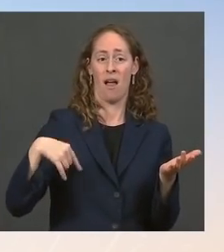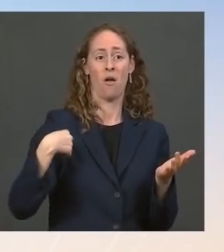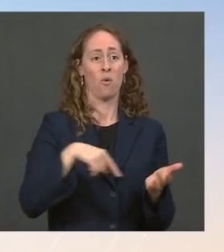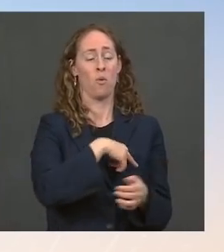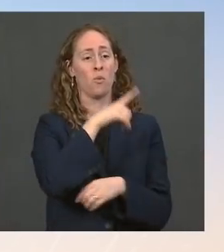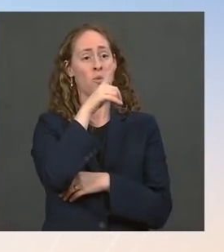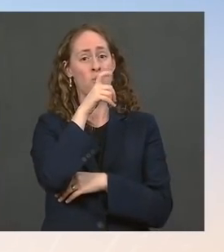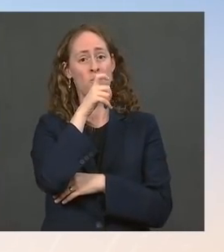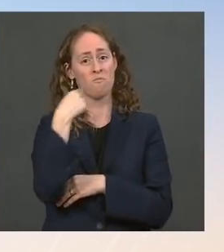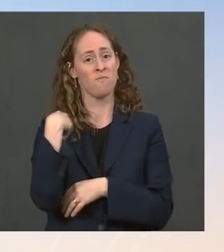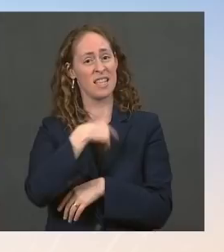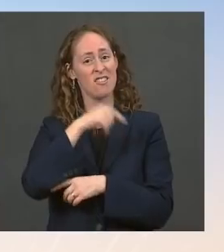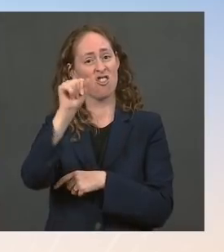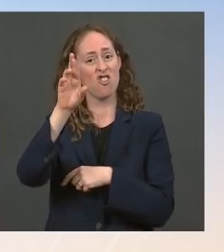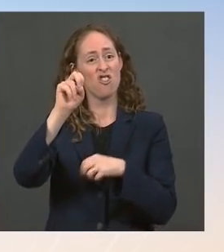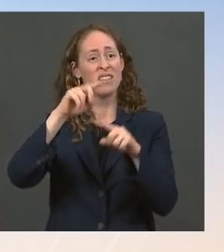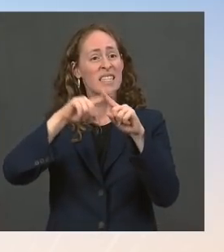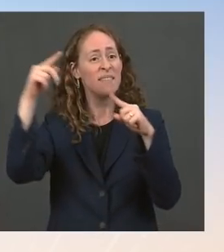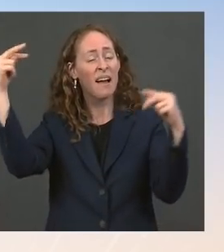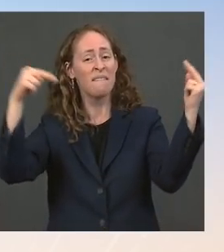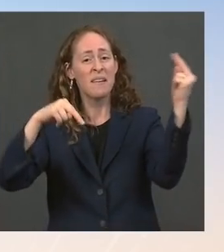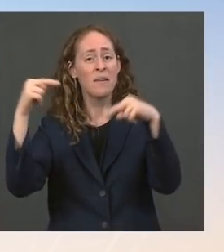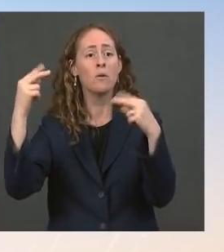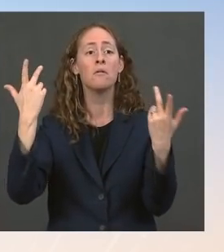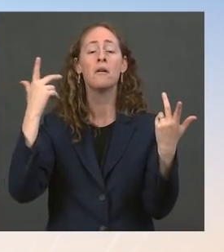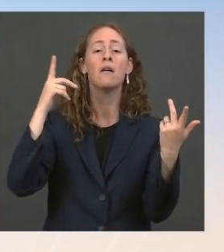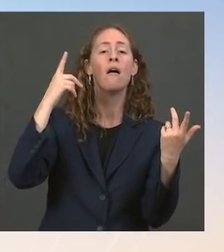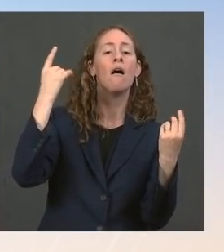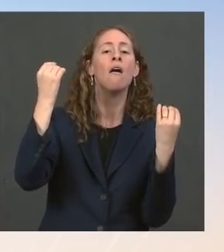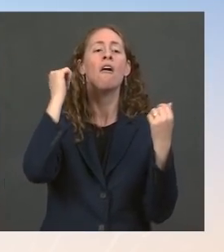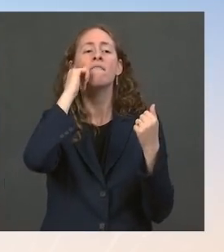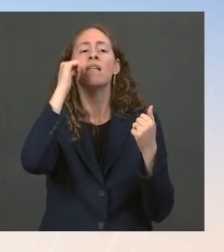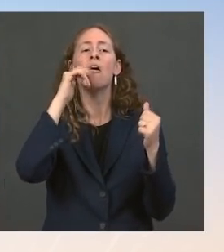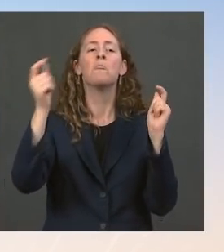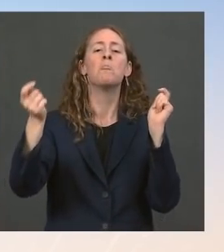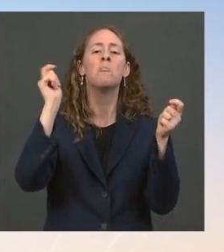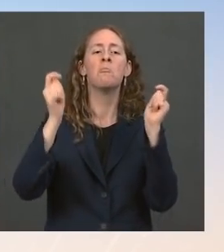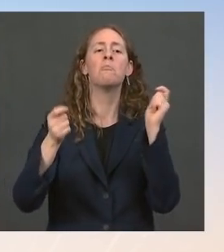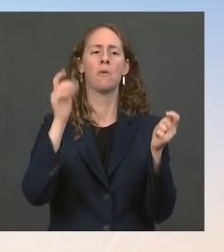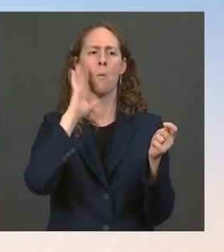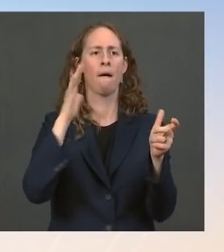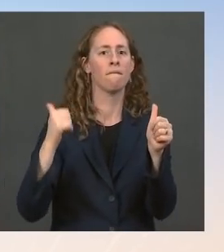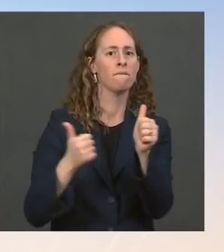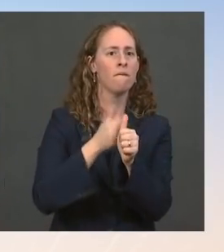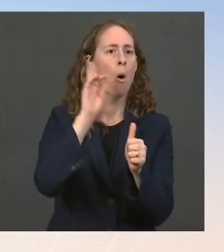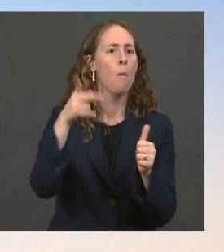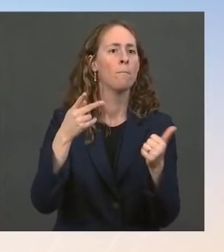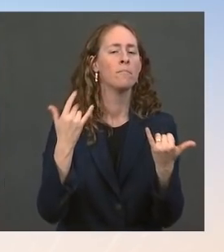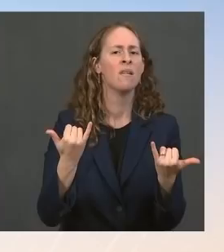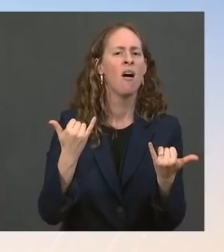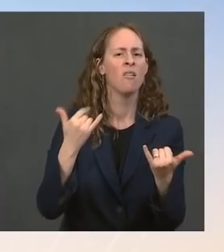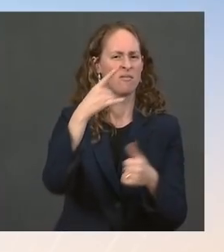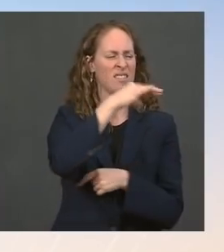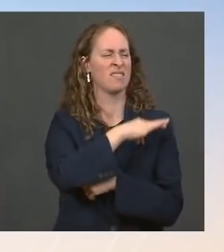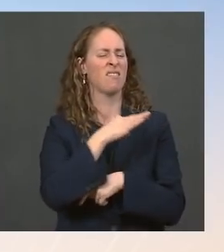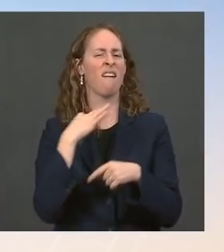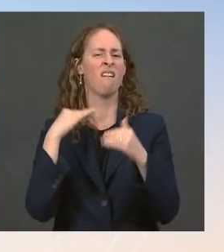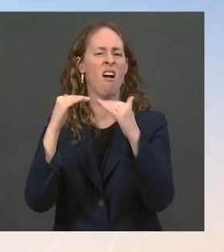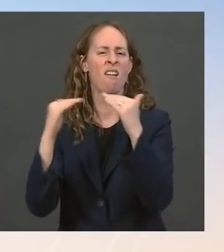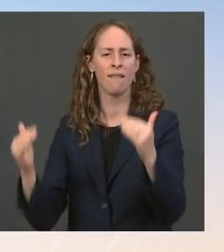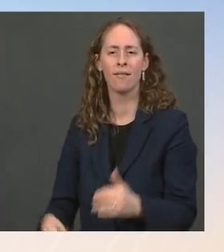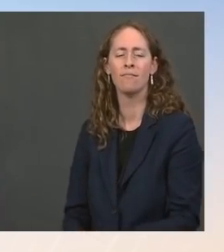day what the best next steps are. Today I think it's follow-up on a staff level. A middleman, then, if he's hearing from the moderates and then passing that on to the